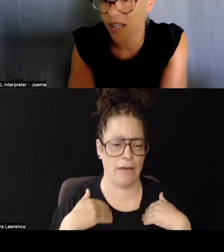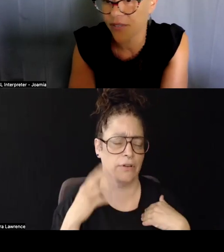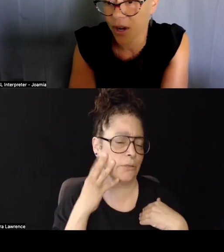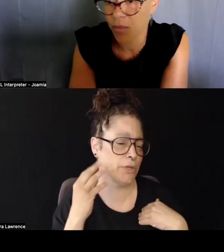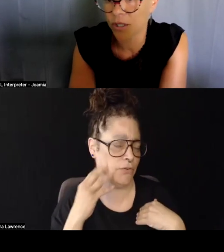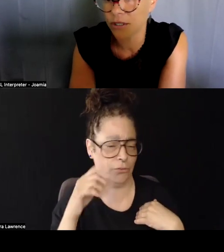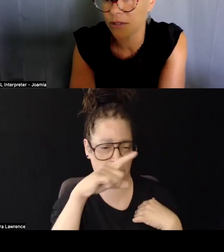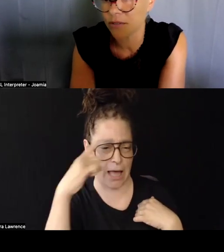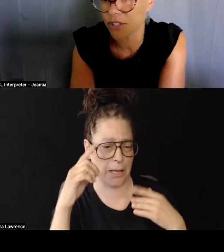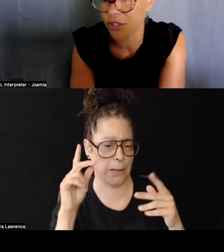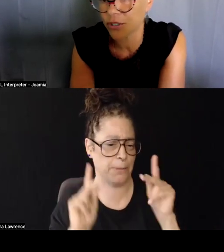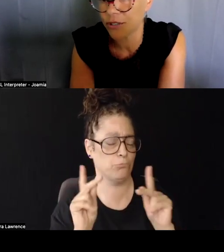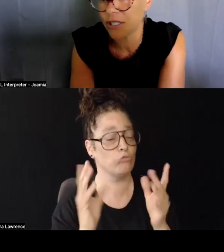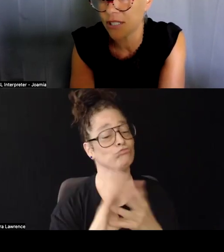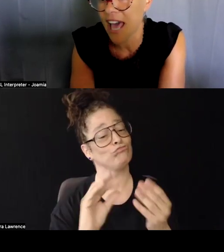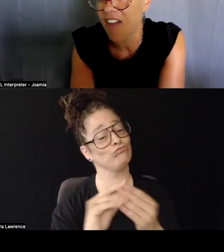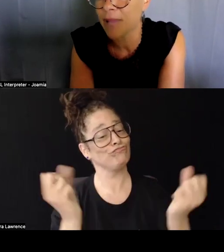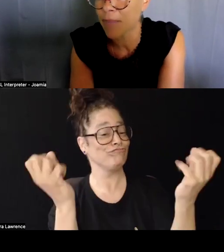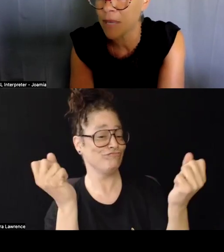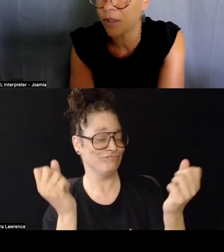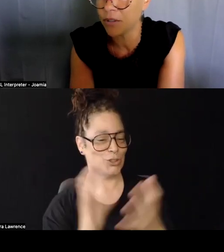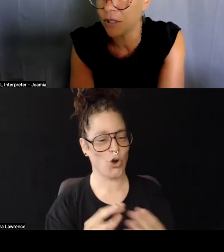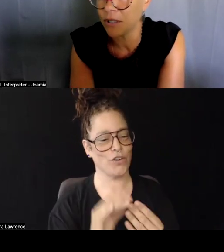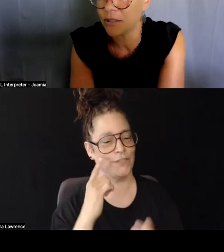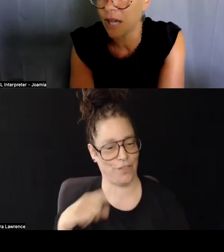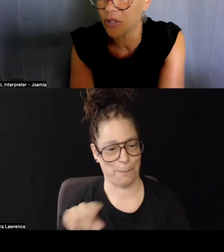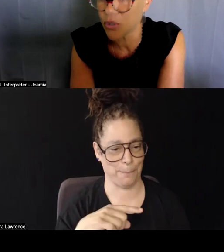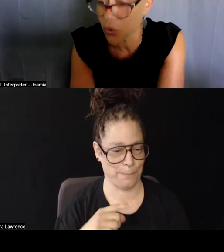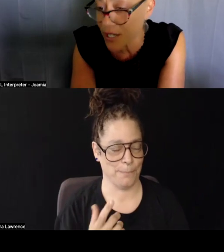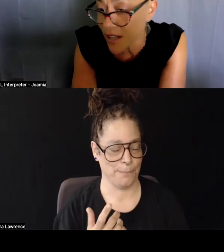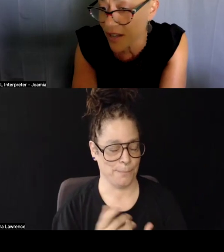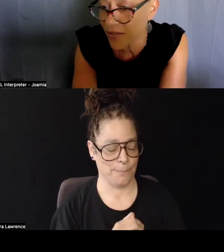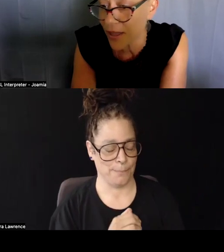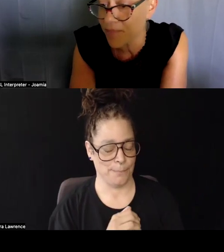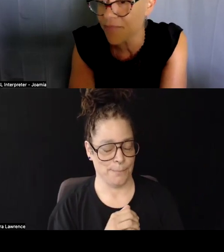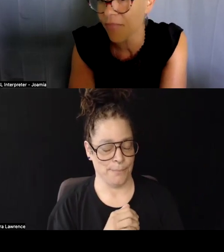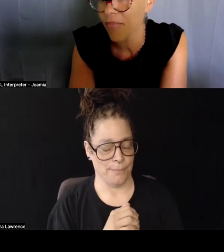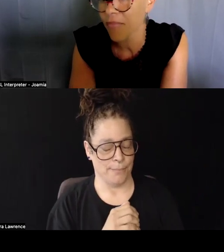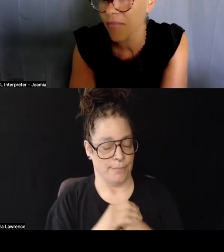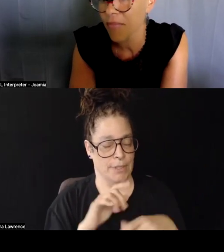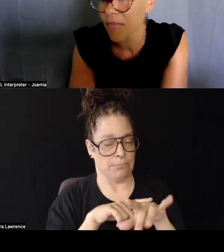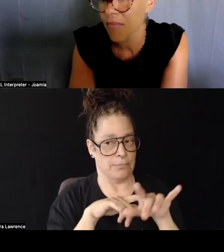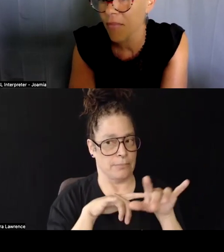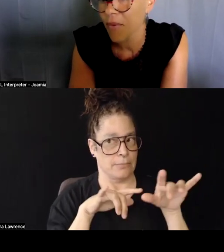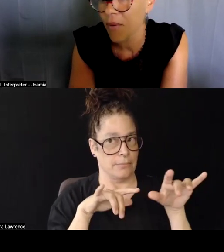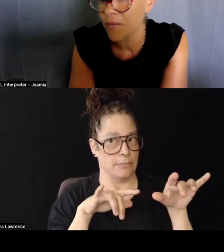agree that it's very important for children to have Black people do storytelling for them.